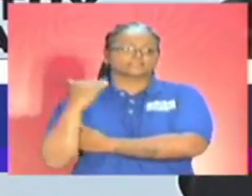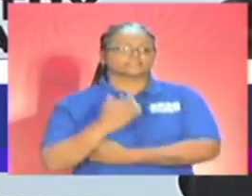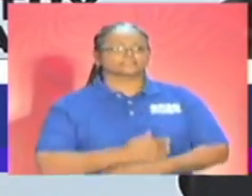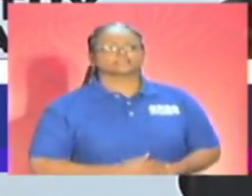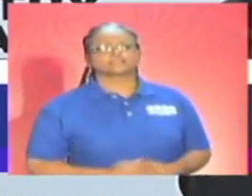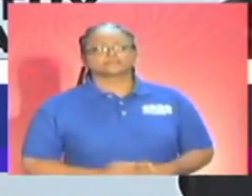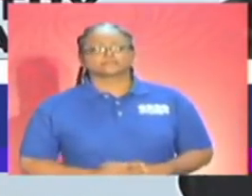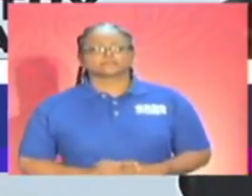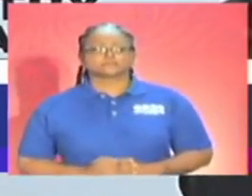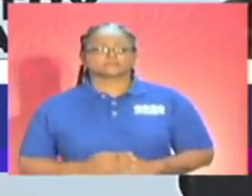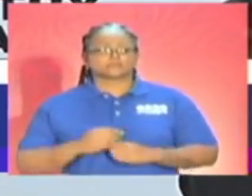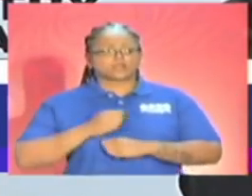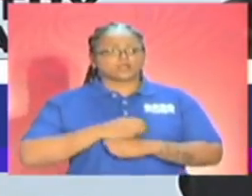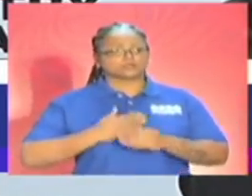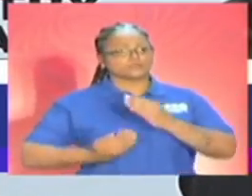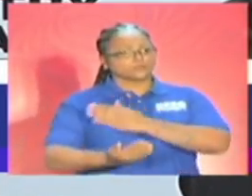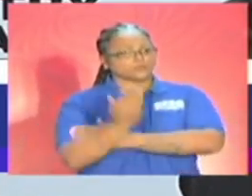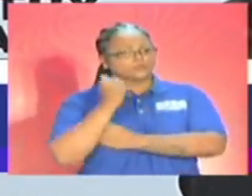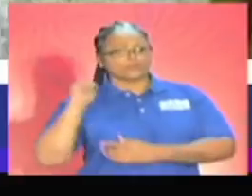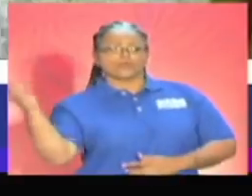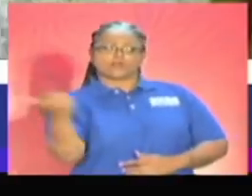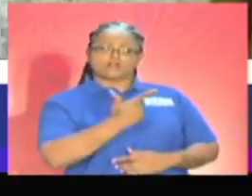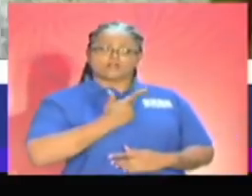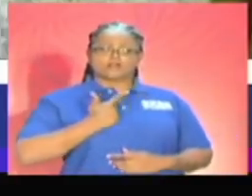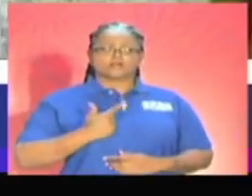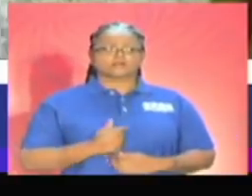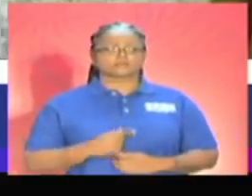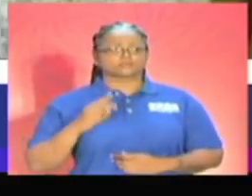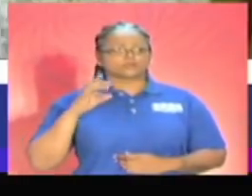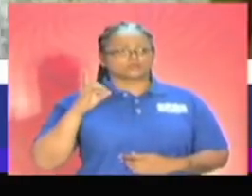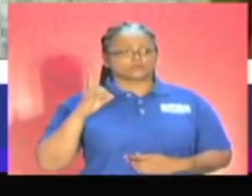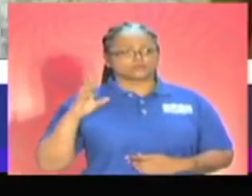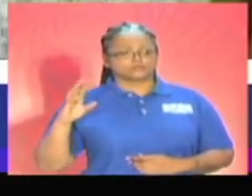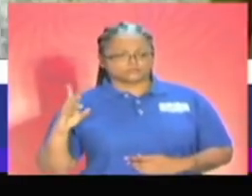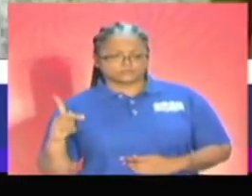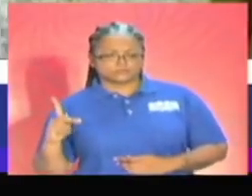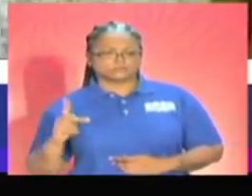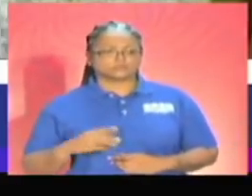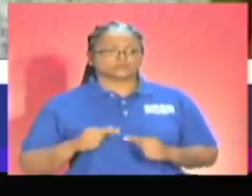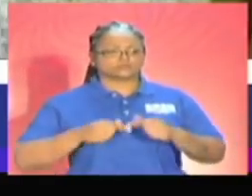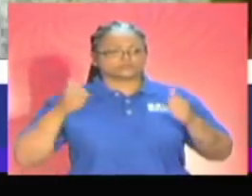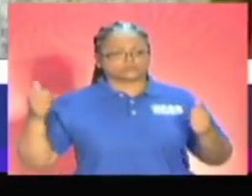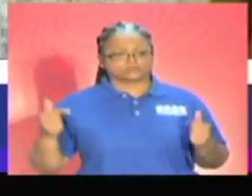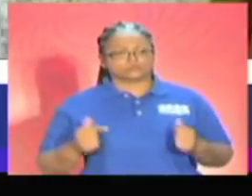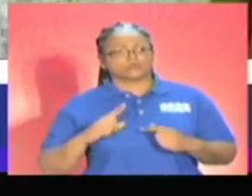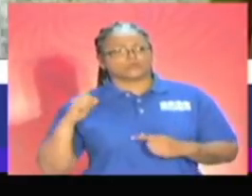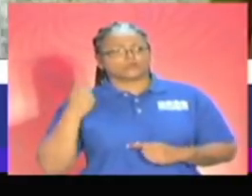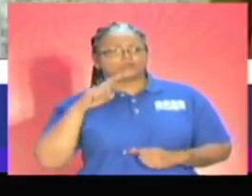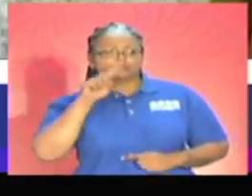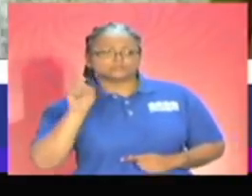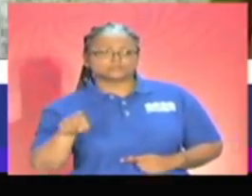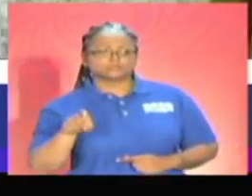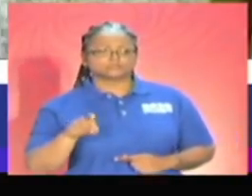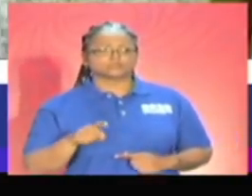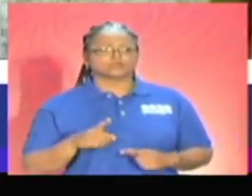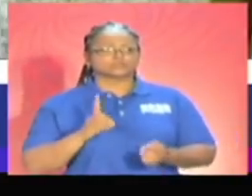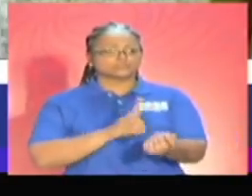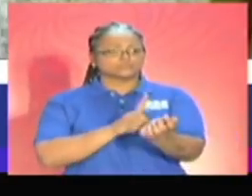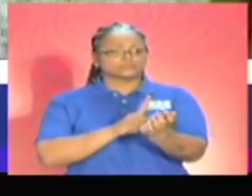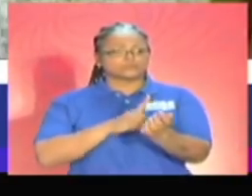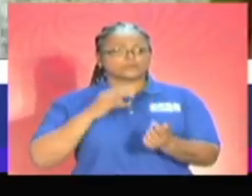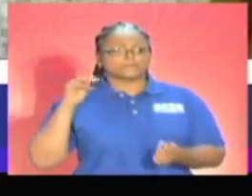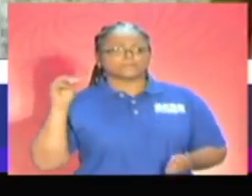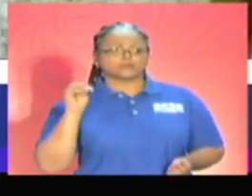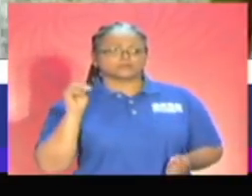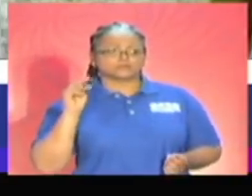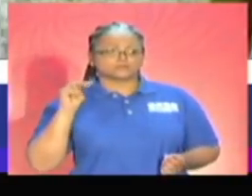Hi, morning everyone. Rashad Khan, Guardian Media Limited. So my first question would be to Dr. Nunes. Now,